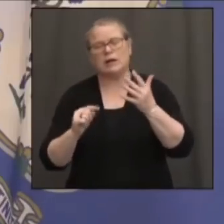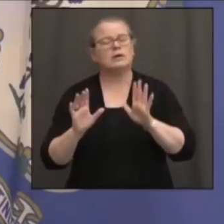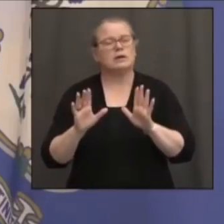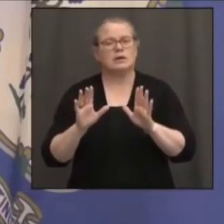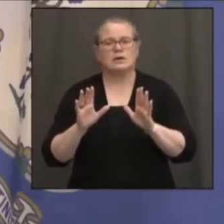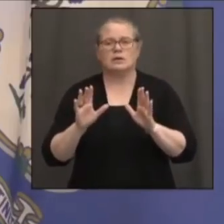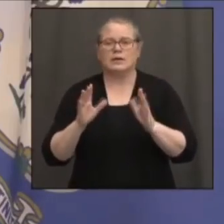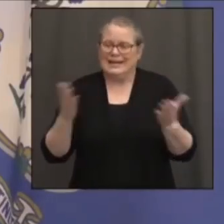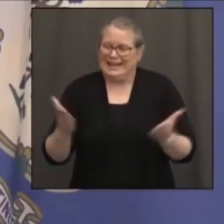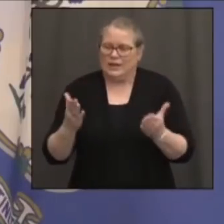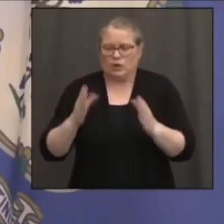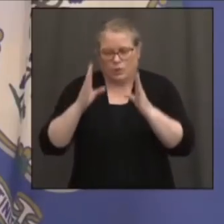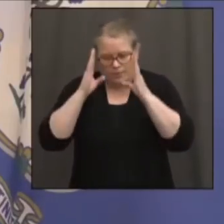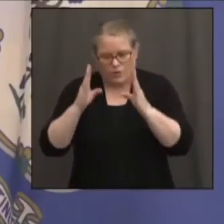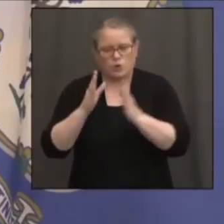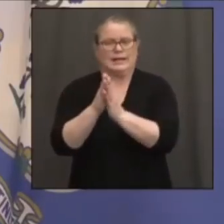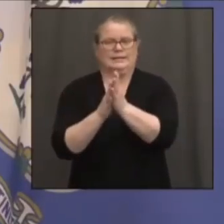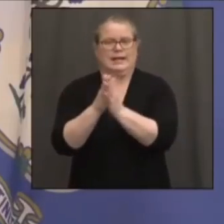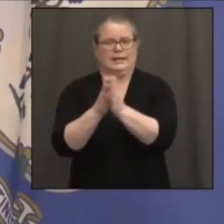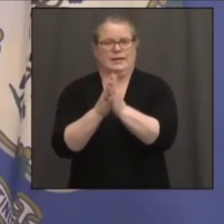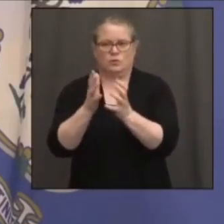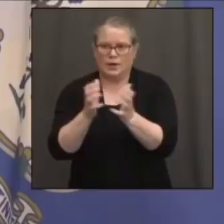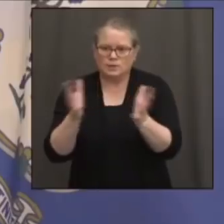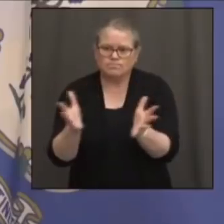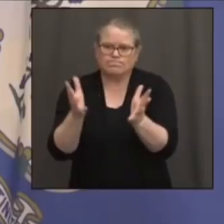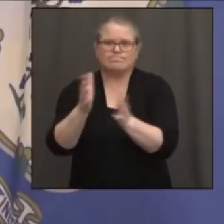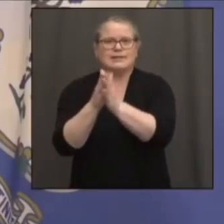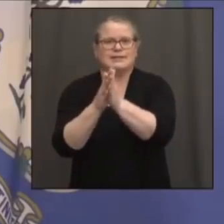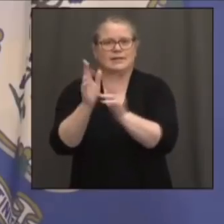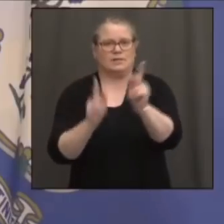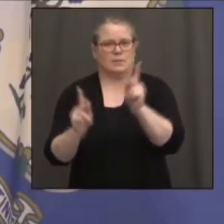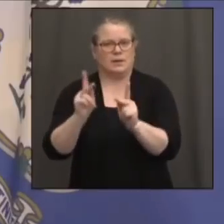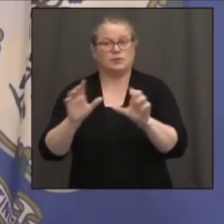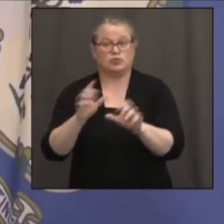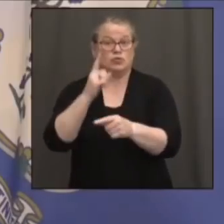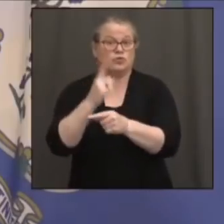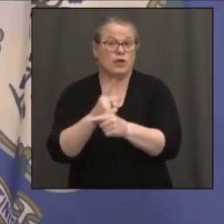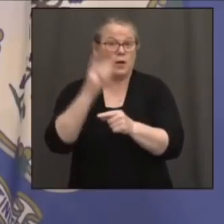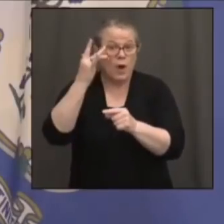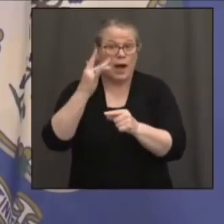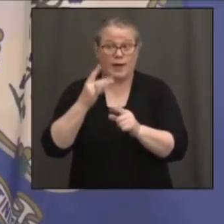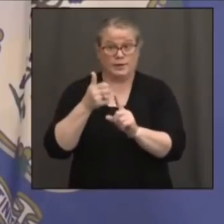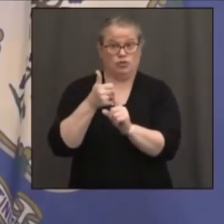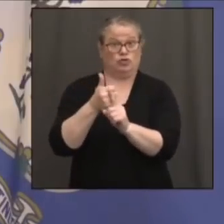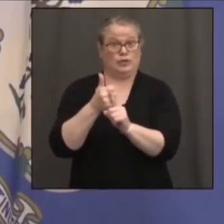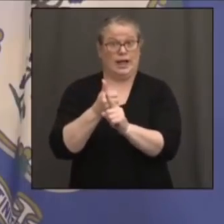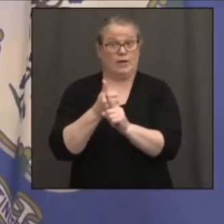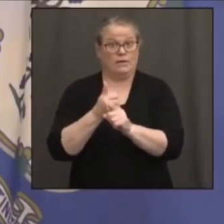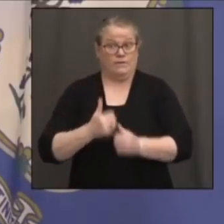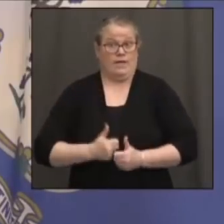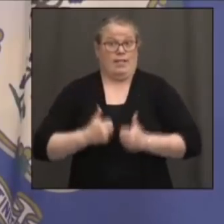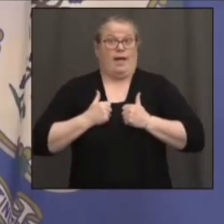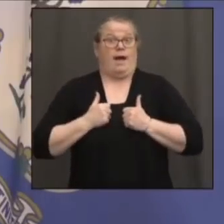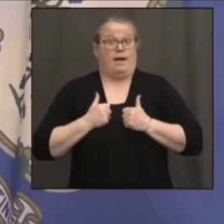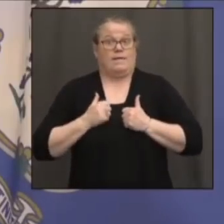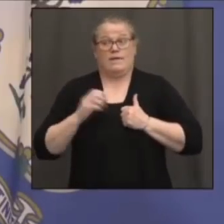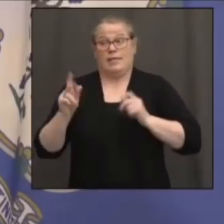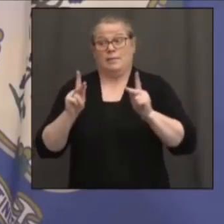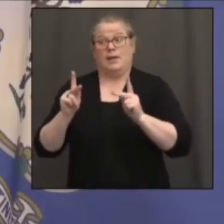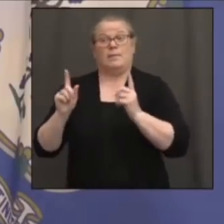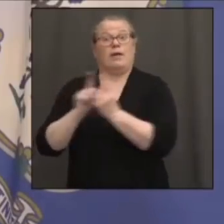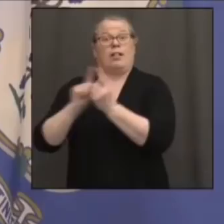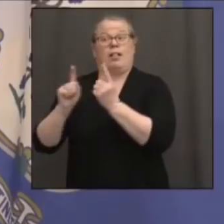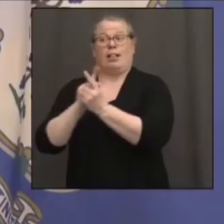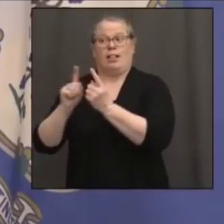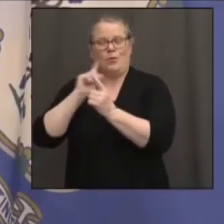on incentives, doing everything we can to incent people to do the right thing, first of all, because you keep yourself alive and you keep people you come in contact